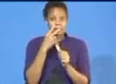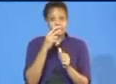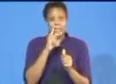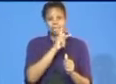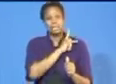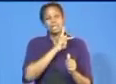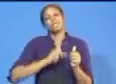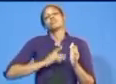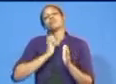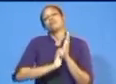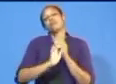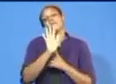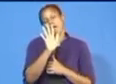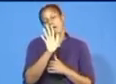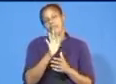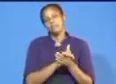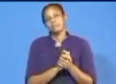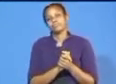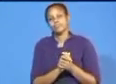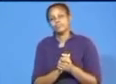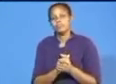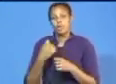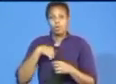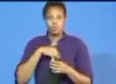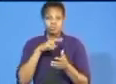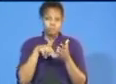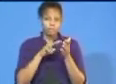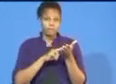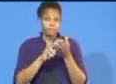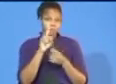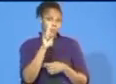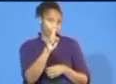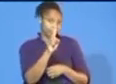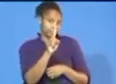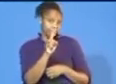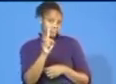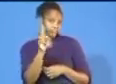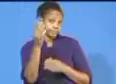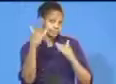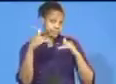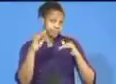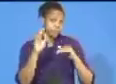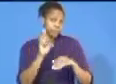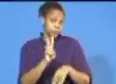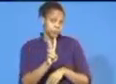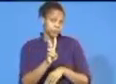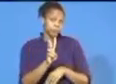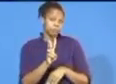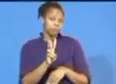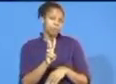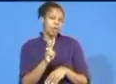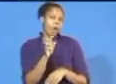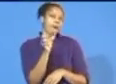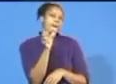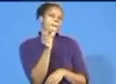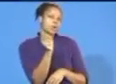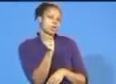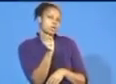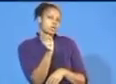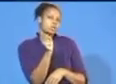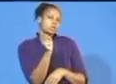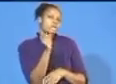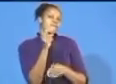We're going to read verse 1, verse 2, and I'll pause at verse